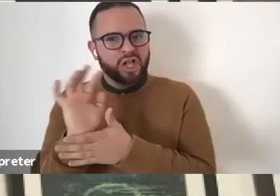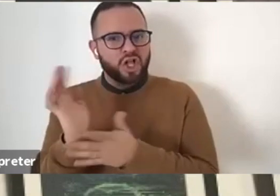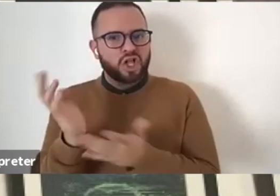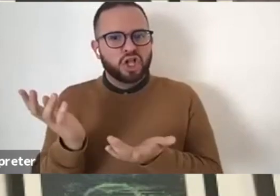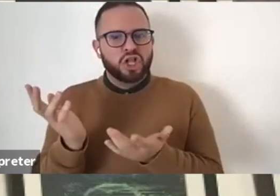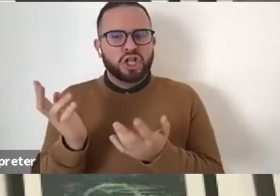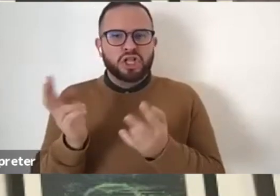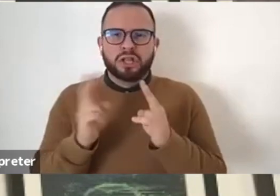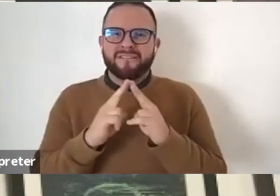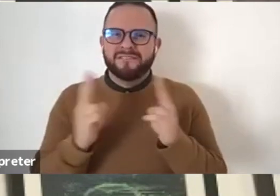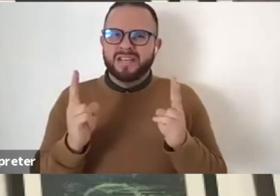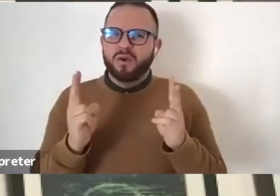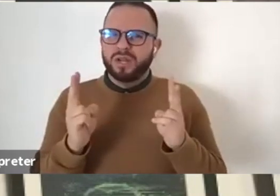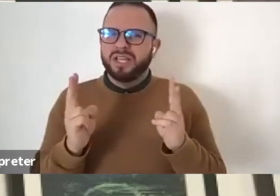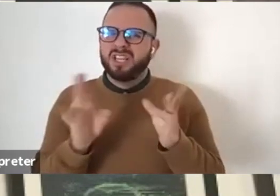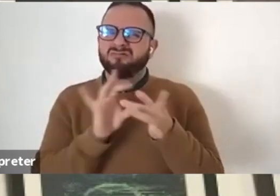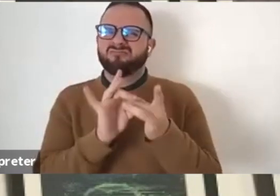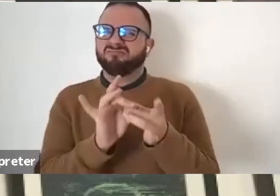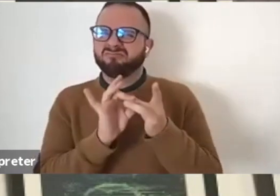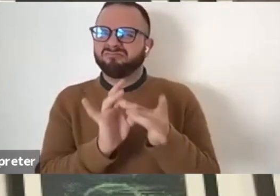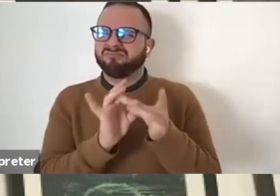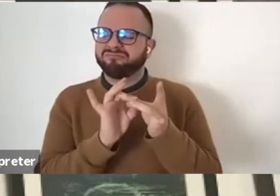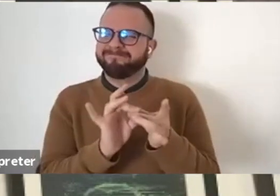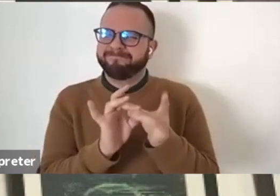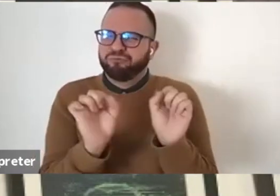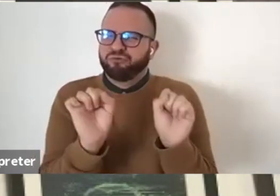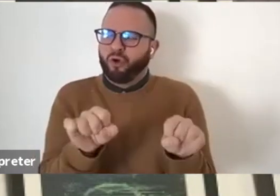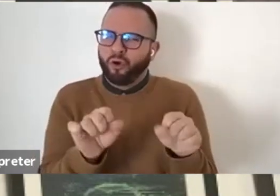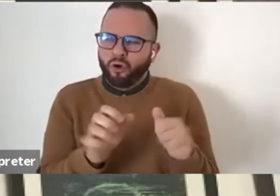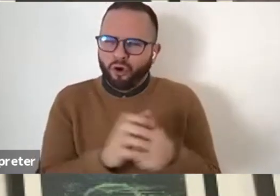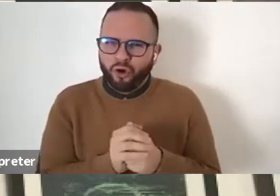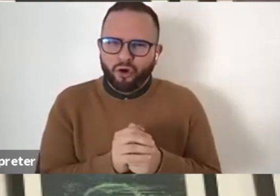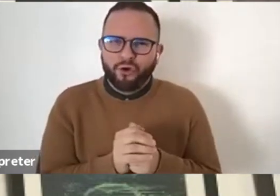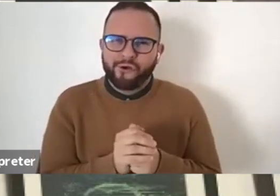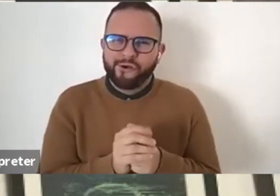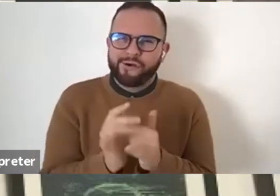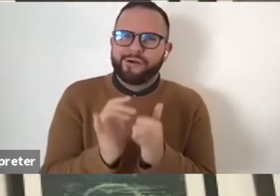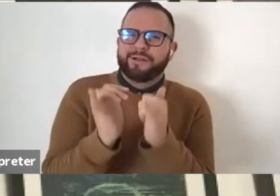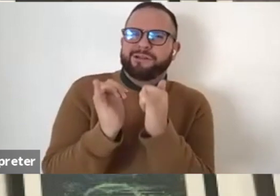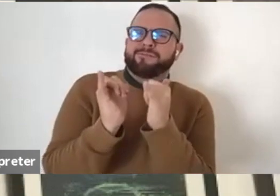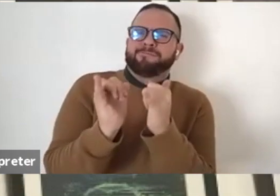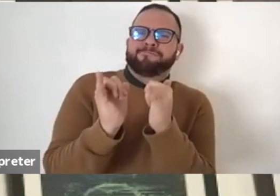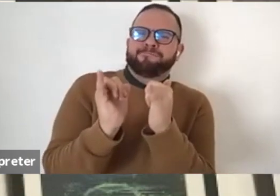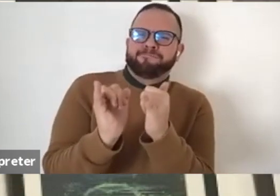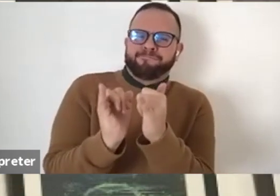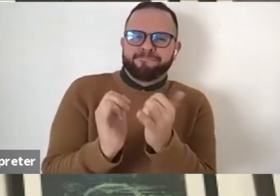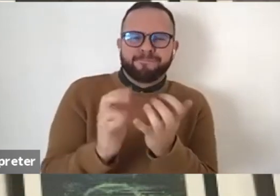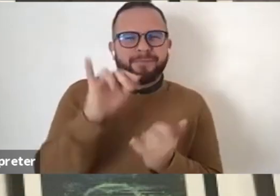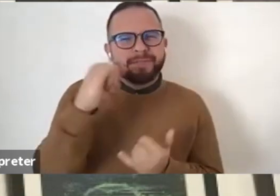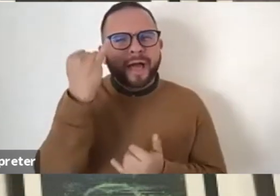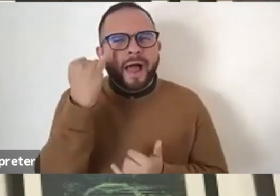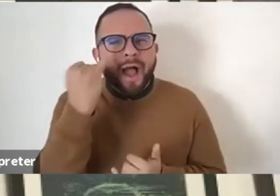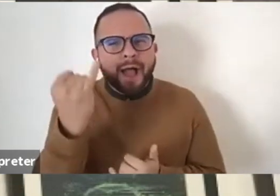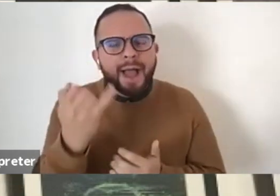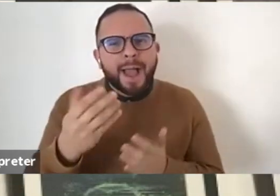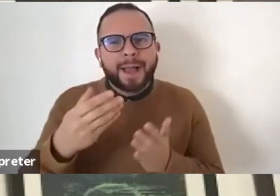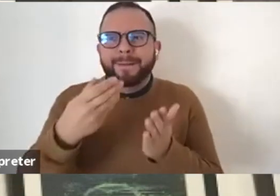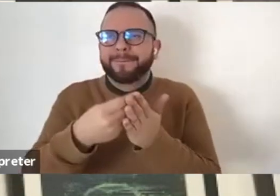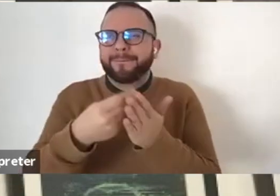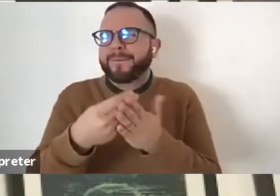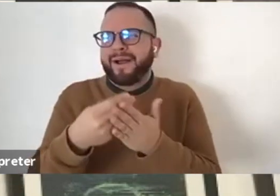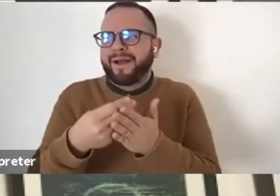very relatable. And the essence of, money can't always buy